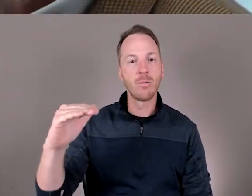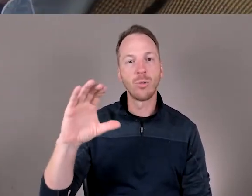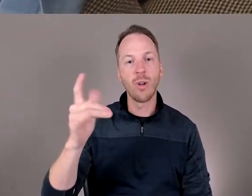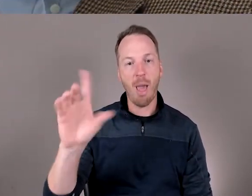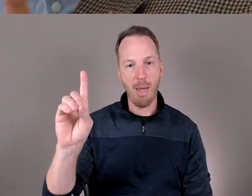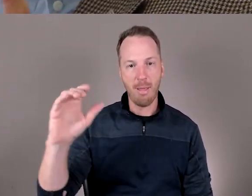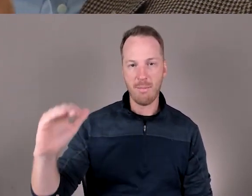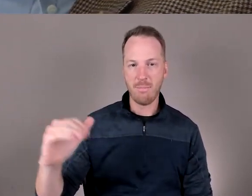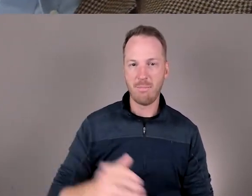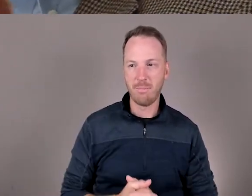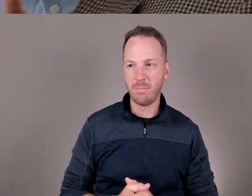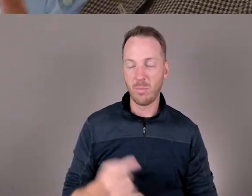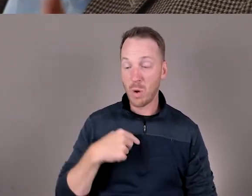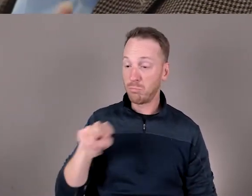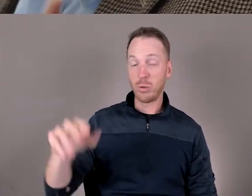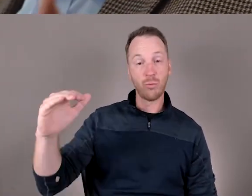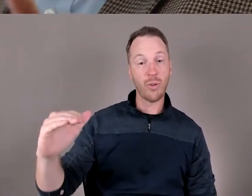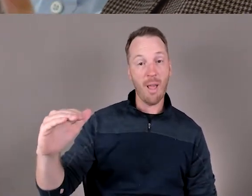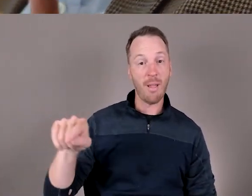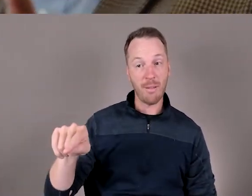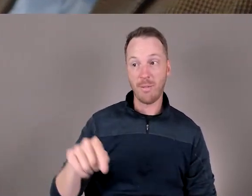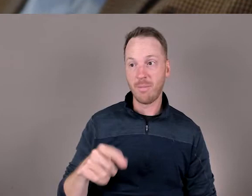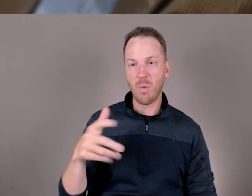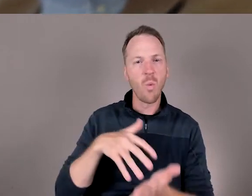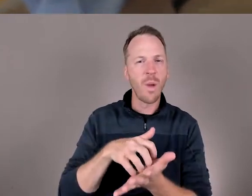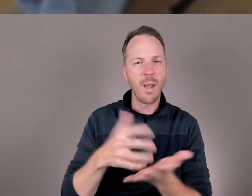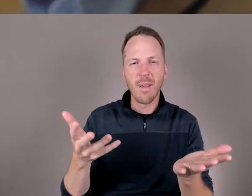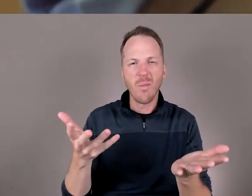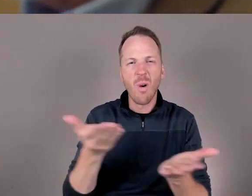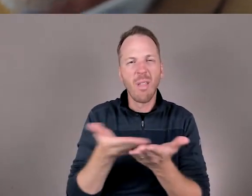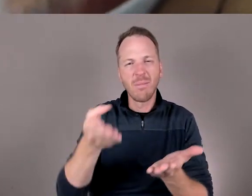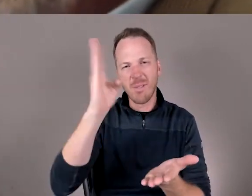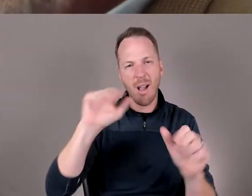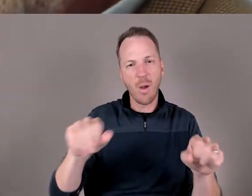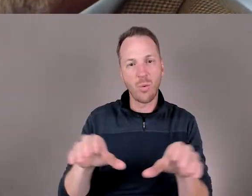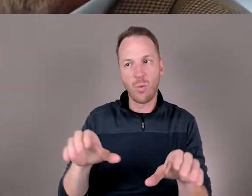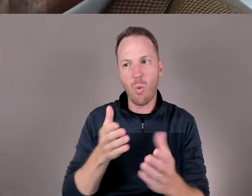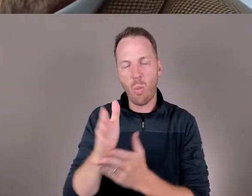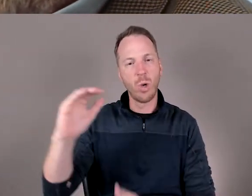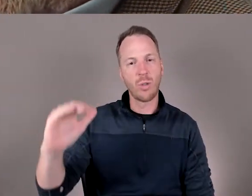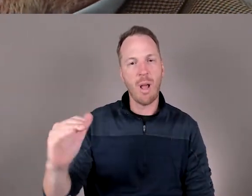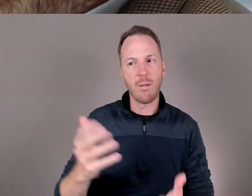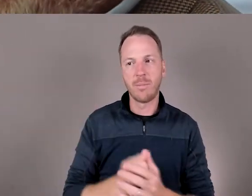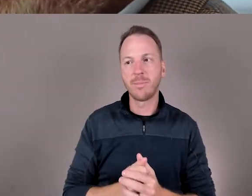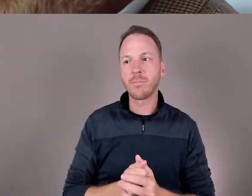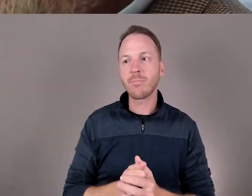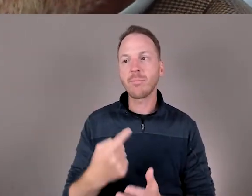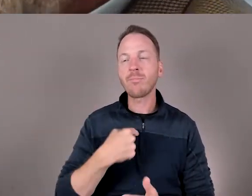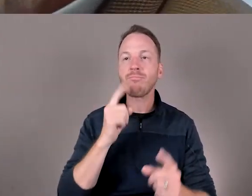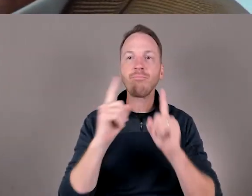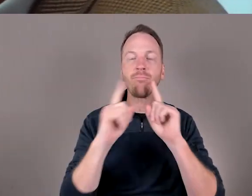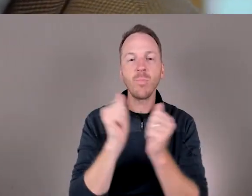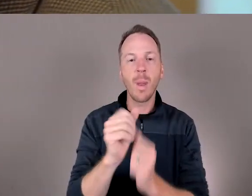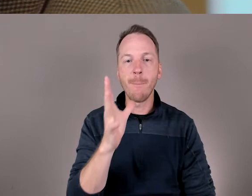example. Now, we would view a child, in a sense, to be weak. What things can God do through a child? I was talking